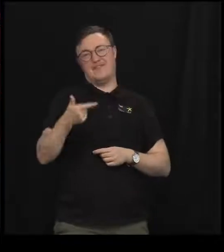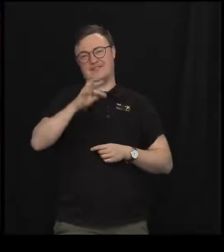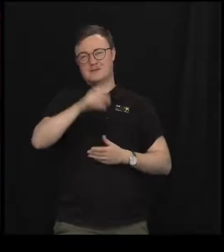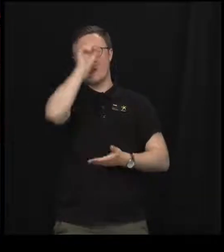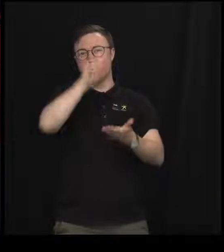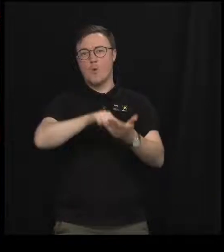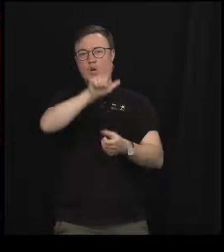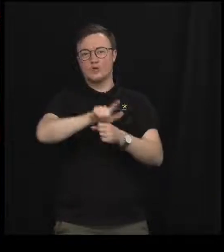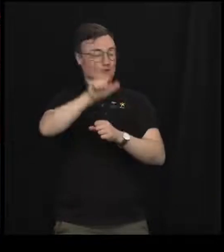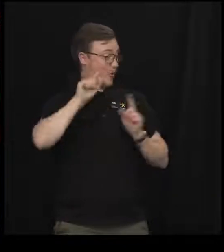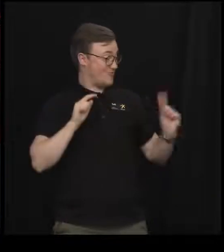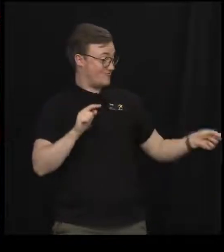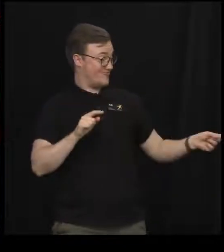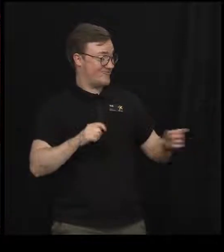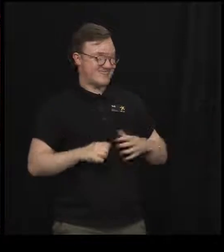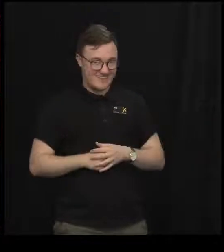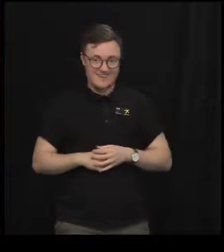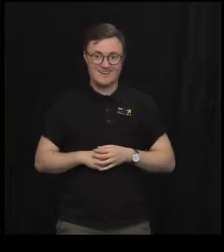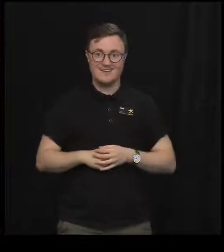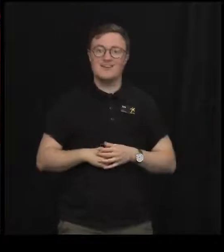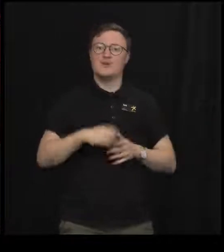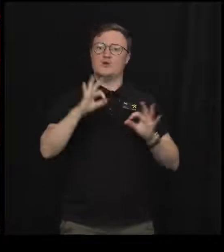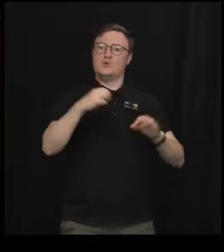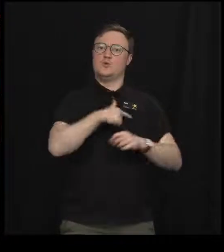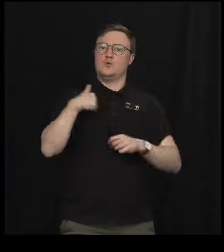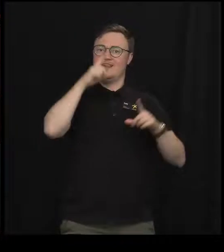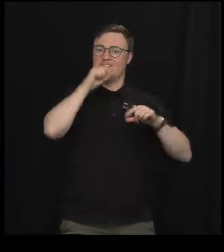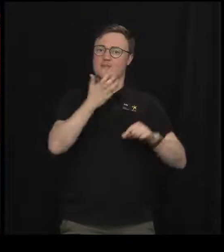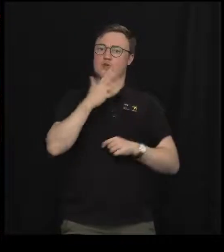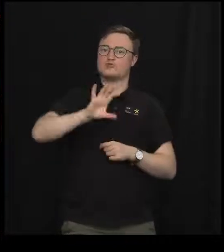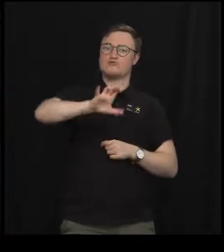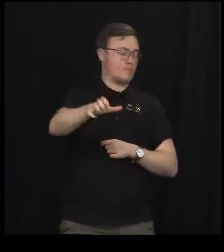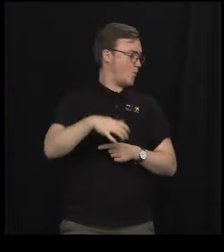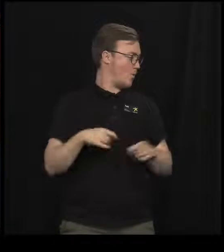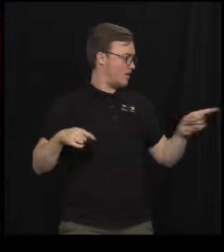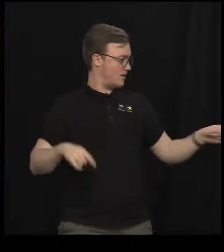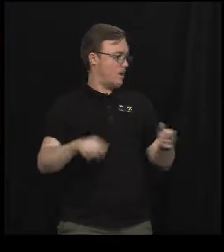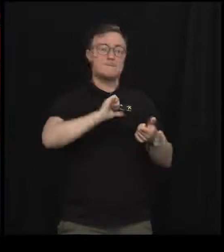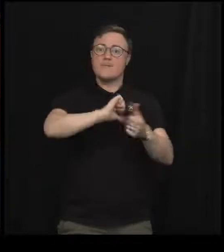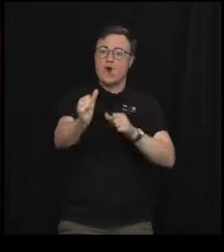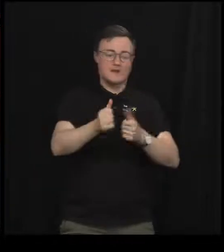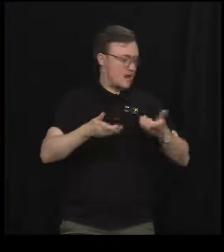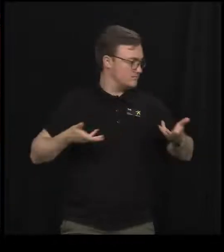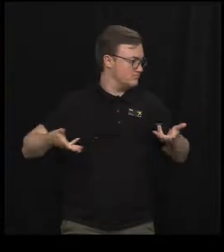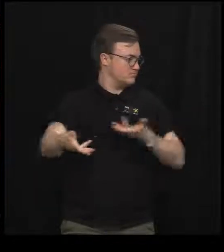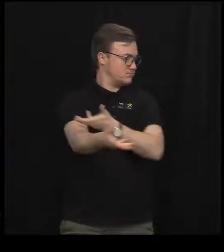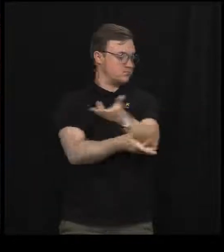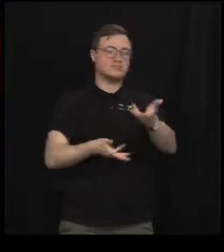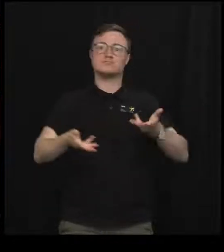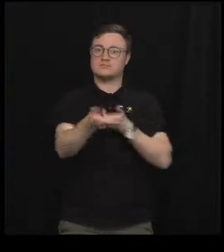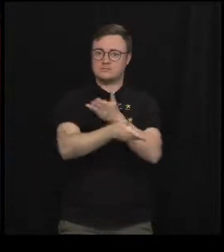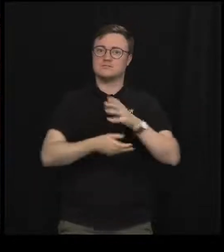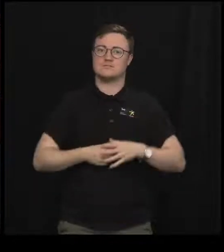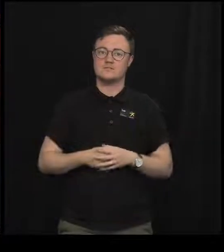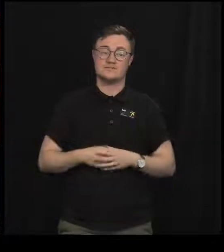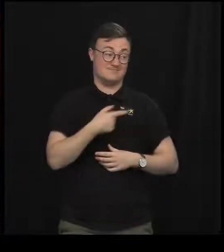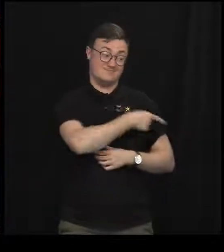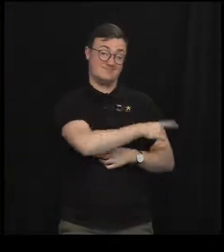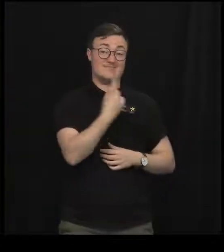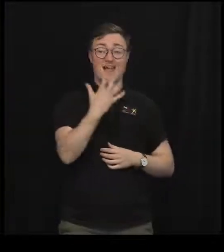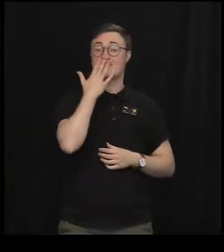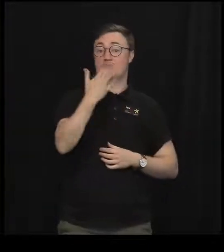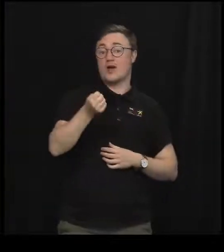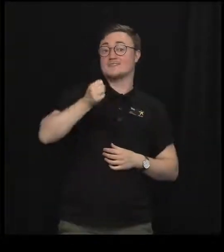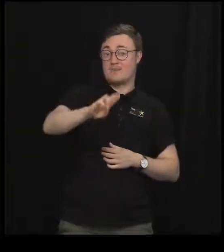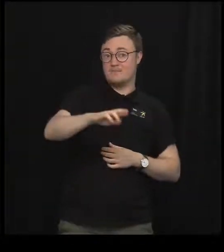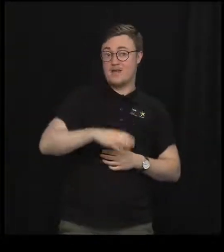us or between us here to symbolize that, because partnerships is really the way we move forward. Just as one example, at the end